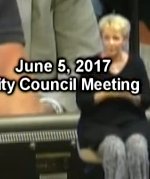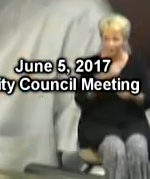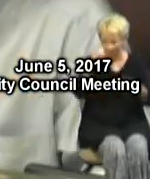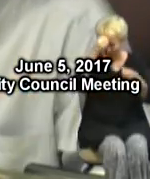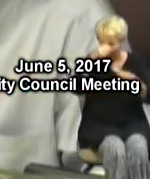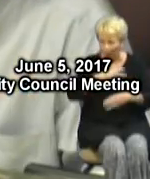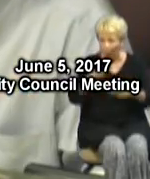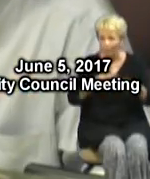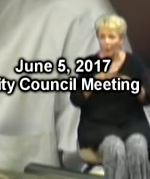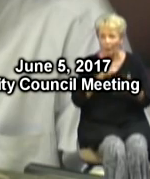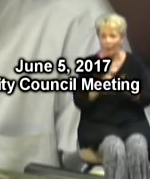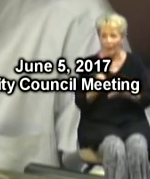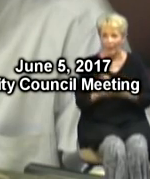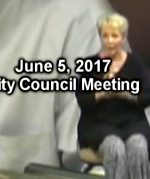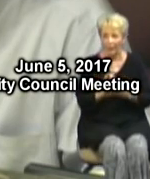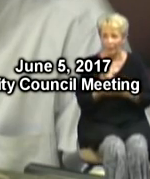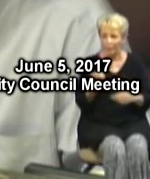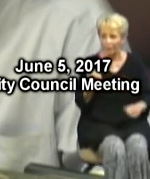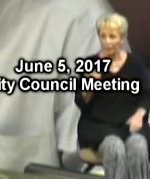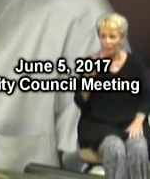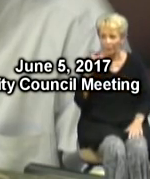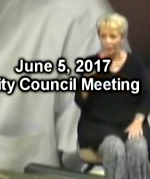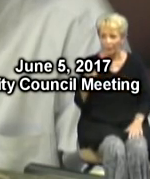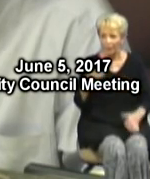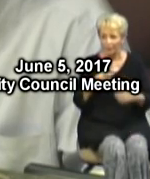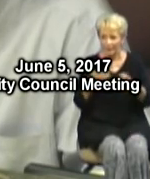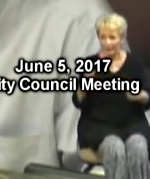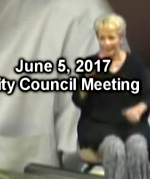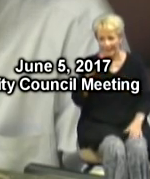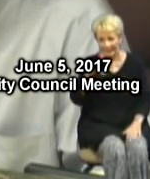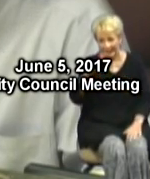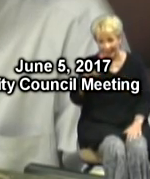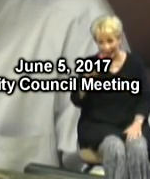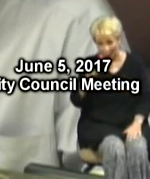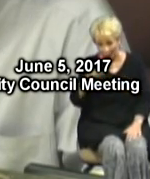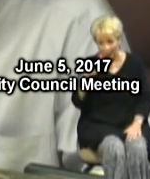on the latest sinkhole, please. I know you've dealt with a lot of sinkholes. Well,